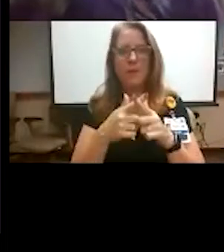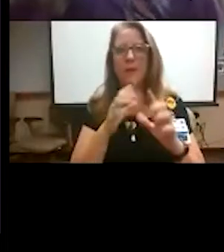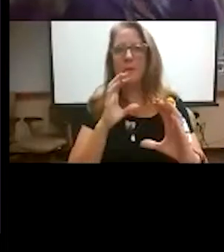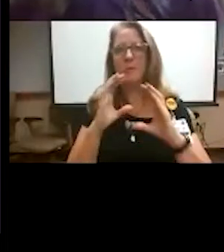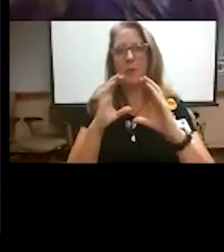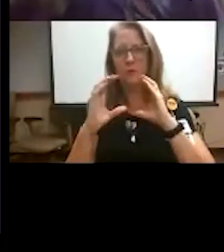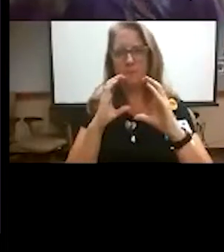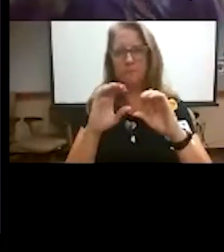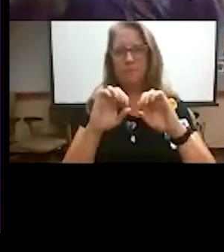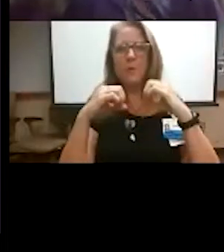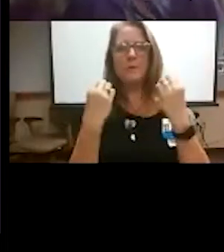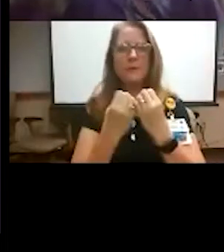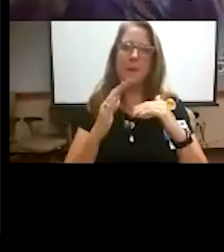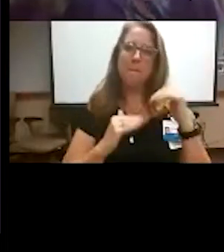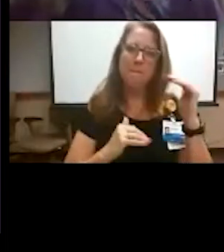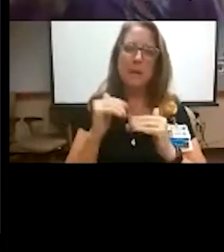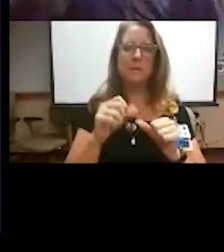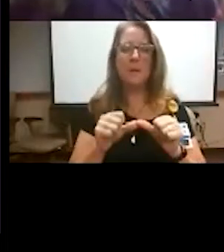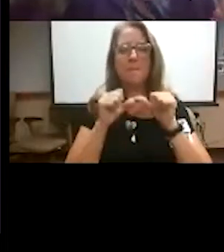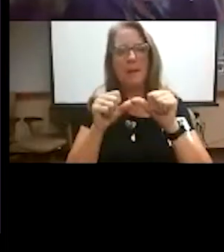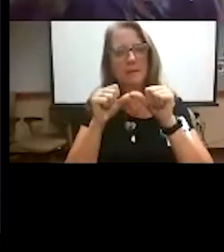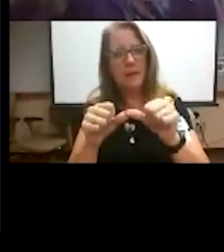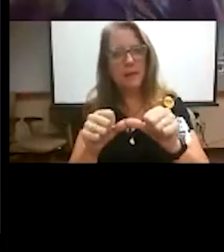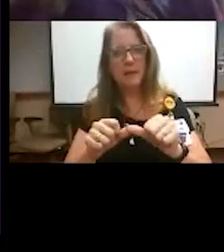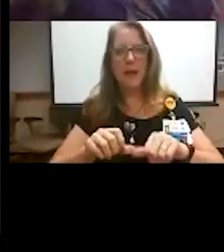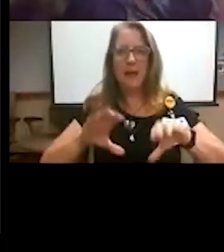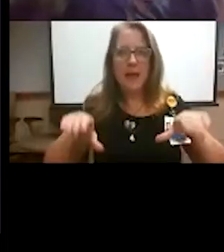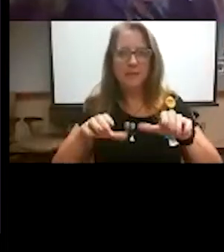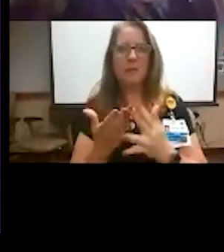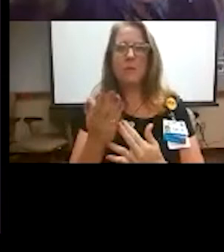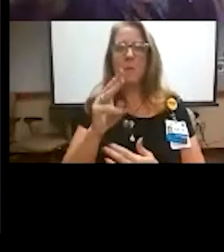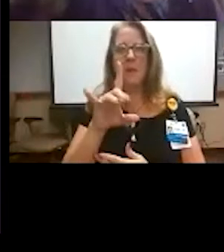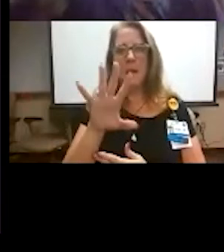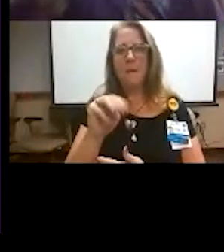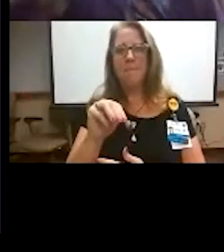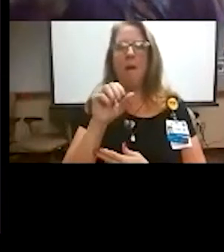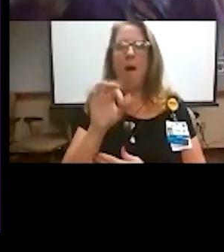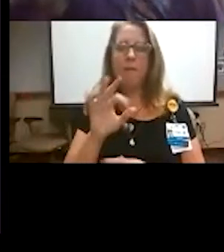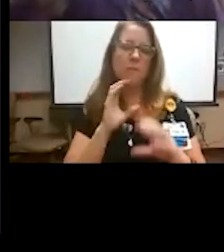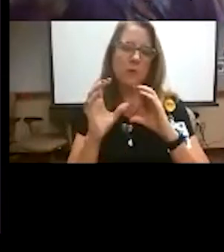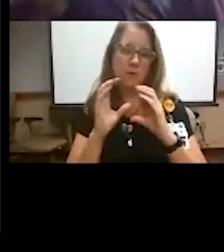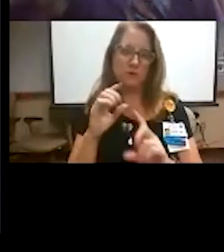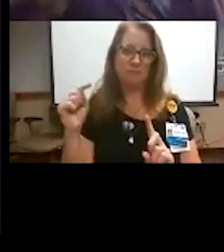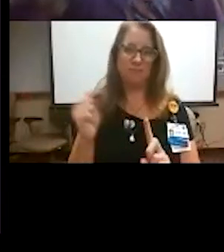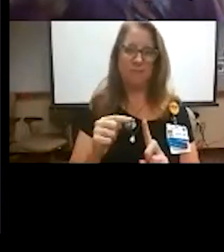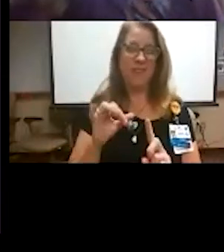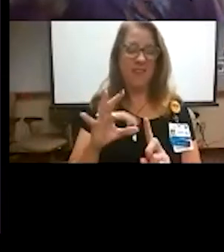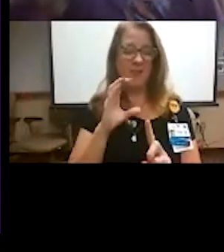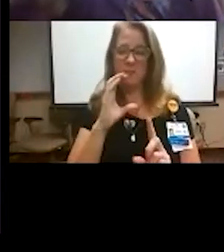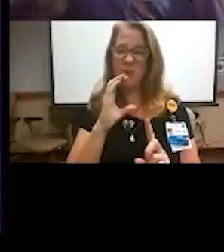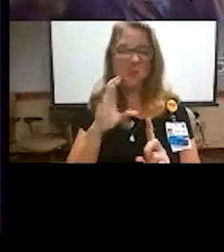communication. Organizations are built, maintained, and activated through the medium of communication. If that communication